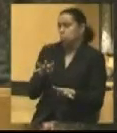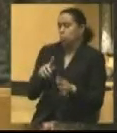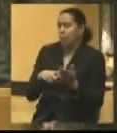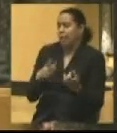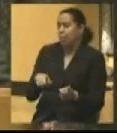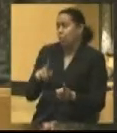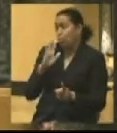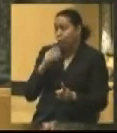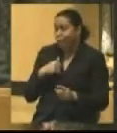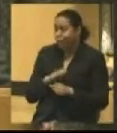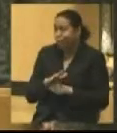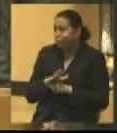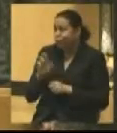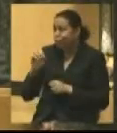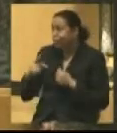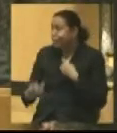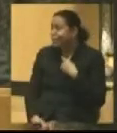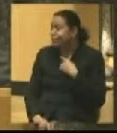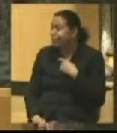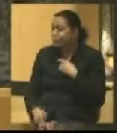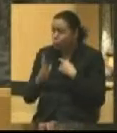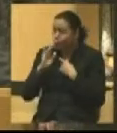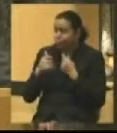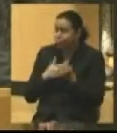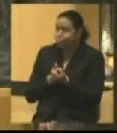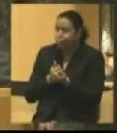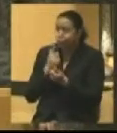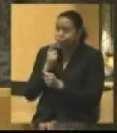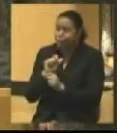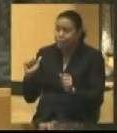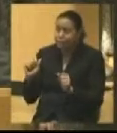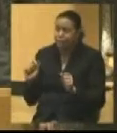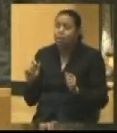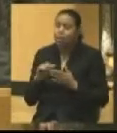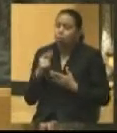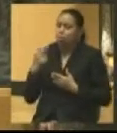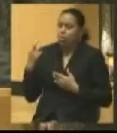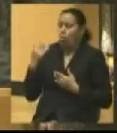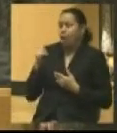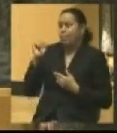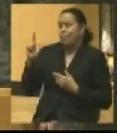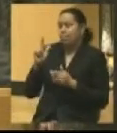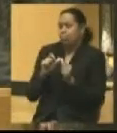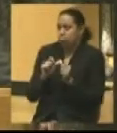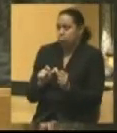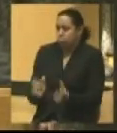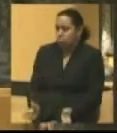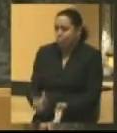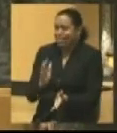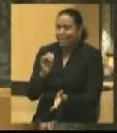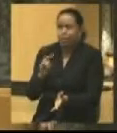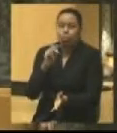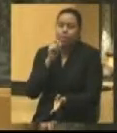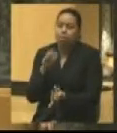not the wind would have gone out of the sails for an Emancipation Amendment. It's one of the reasons I think Lincoln pushes for it in January instead of